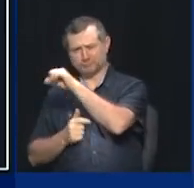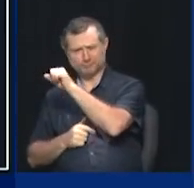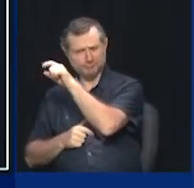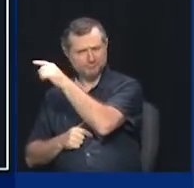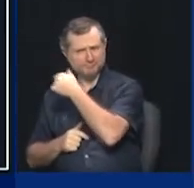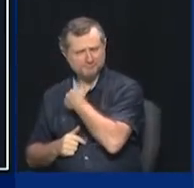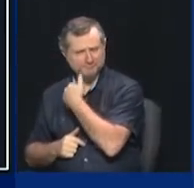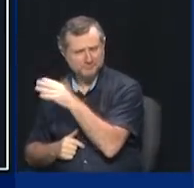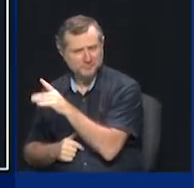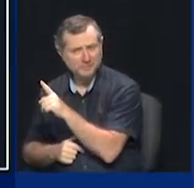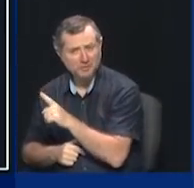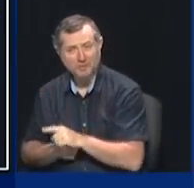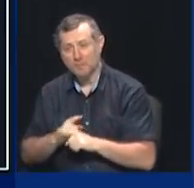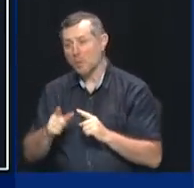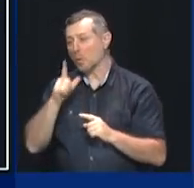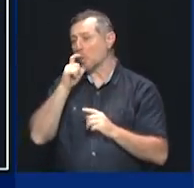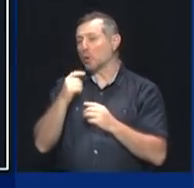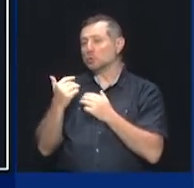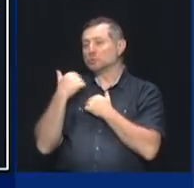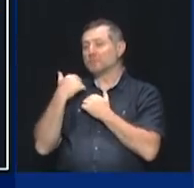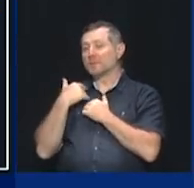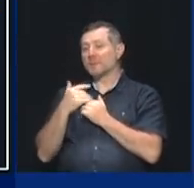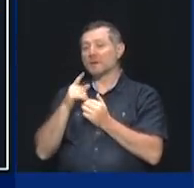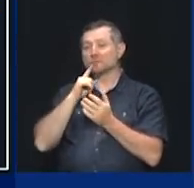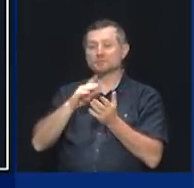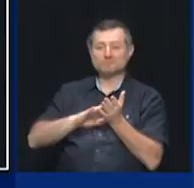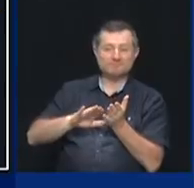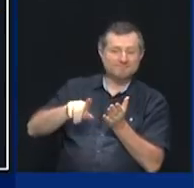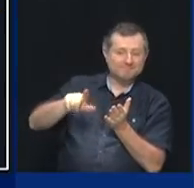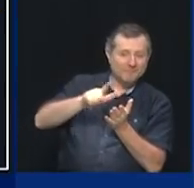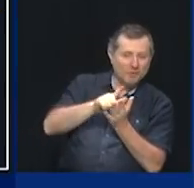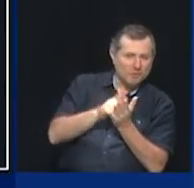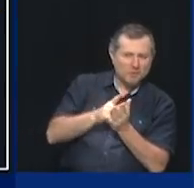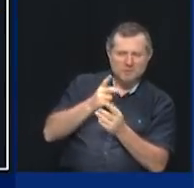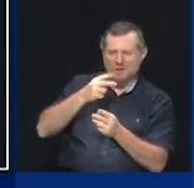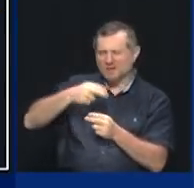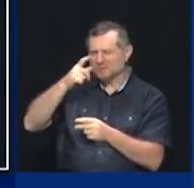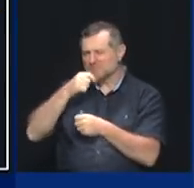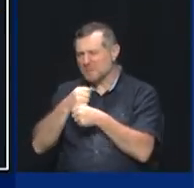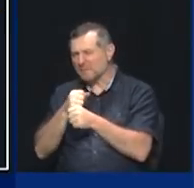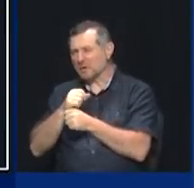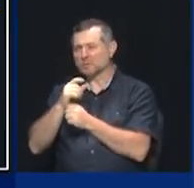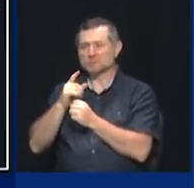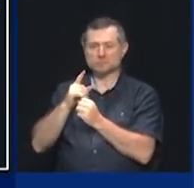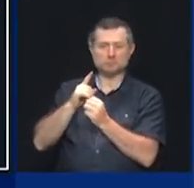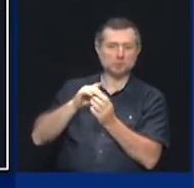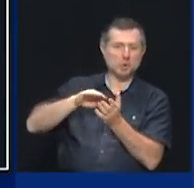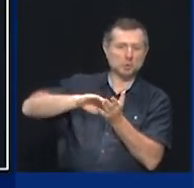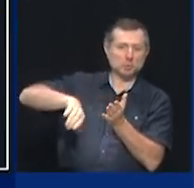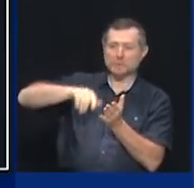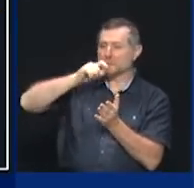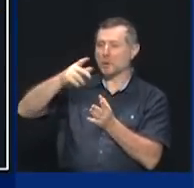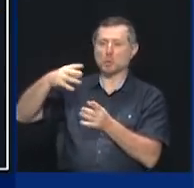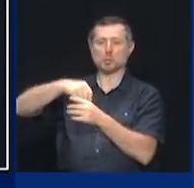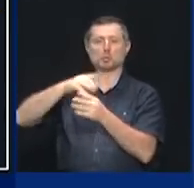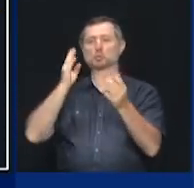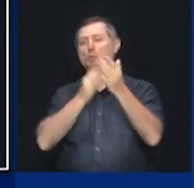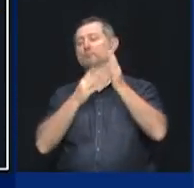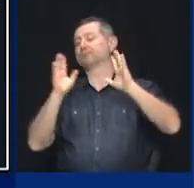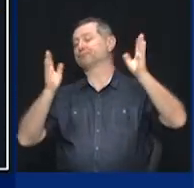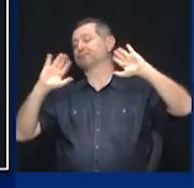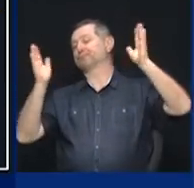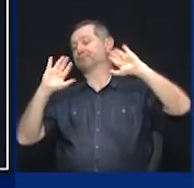makers immune from lawsuits. Okay? I know this too well. Last year of the